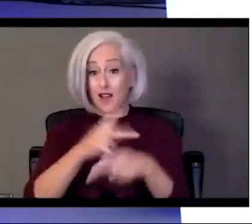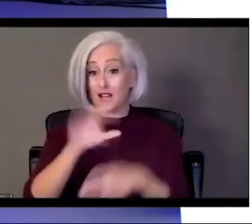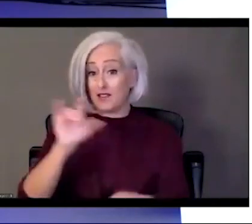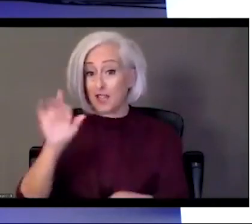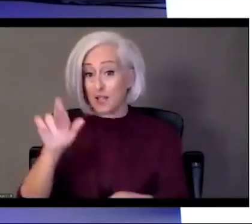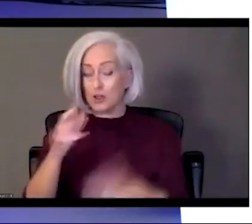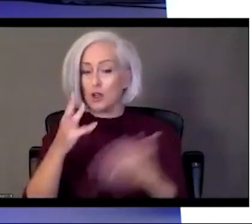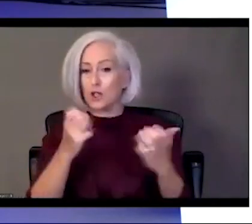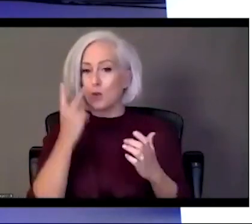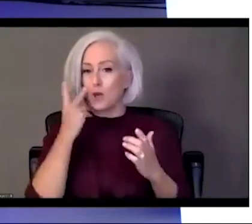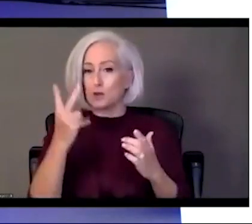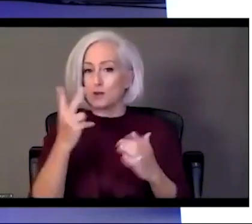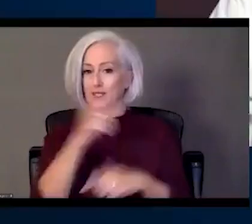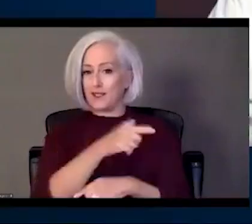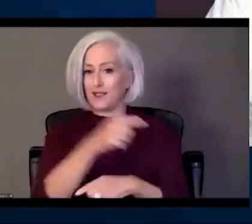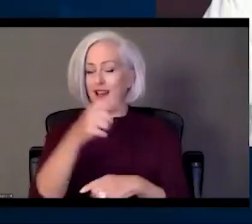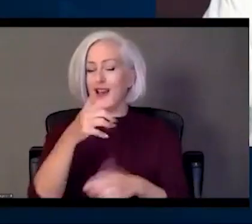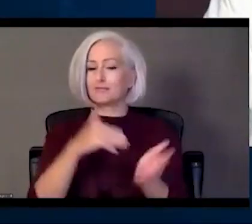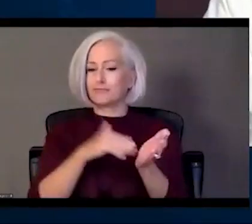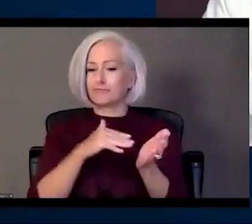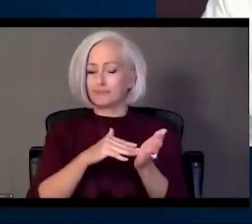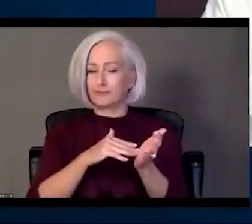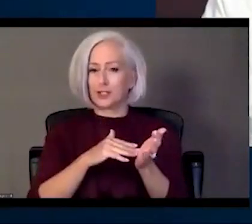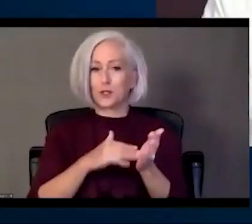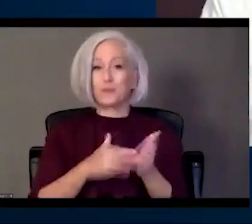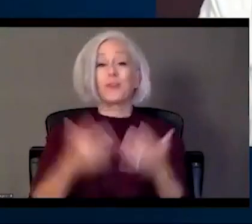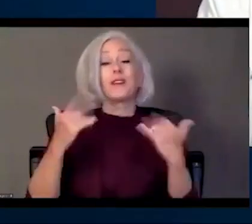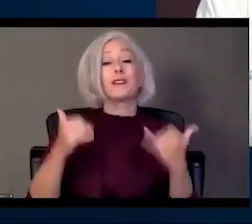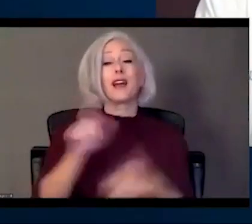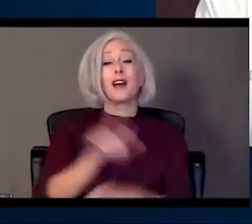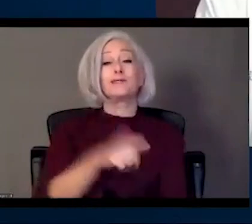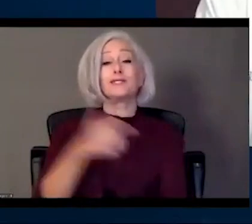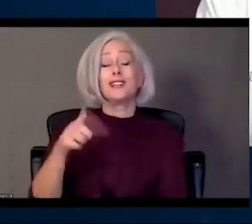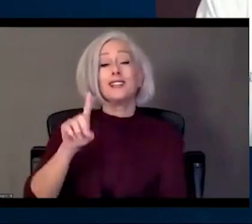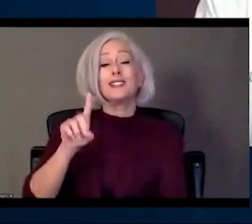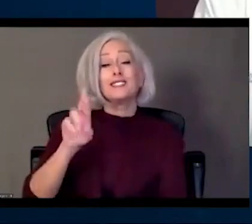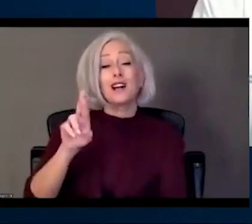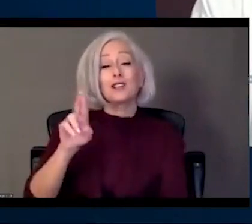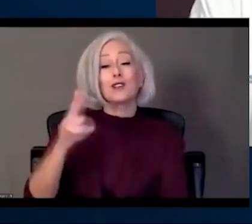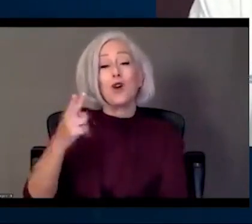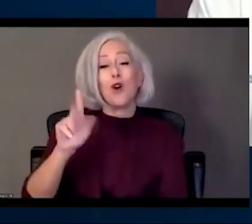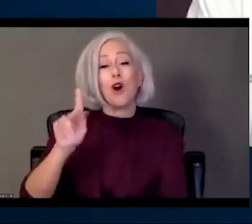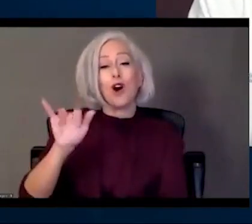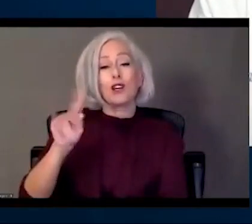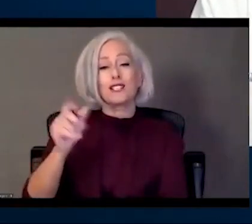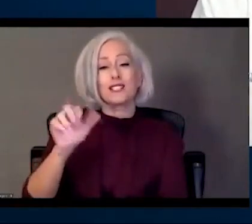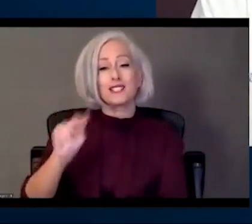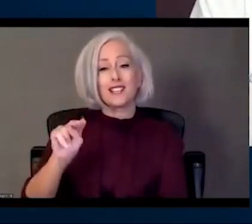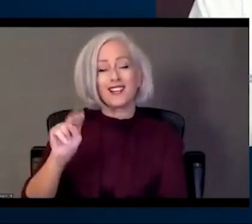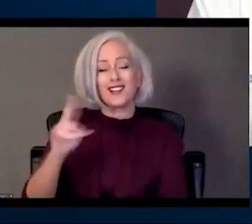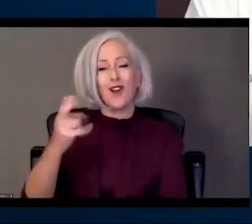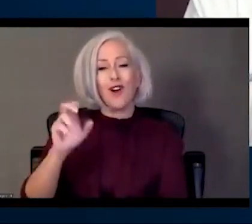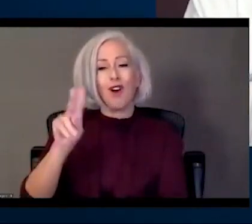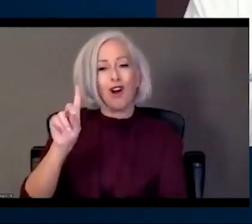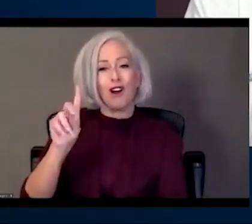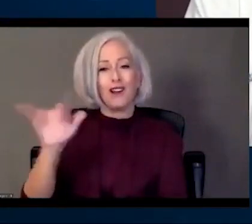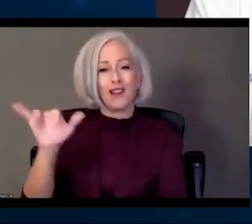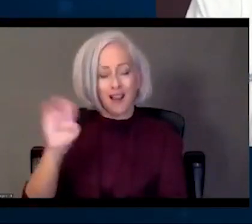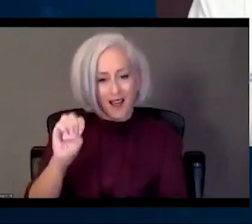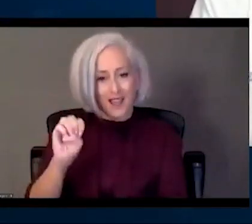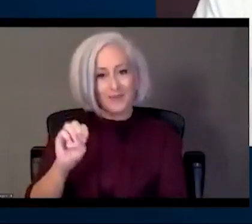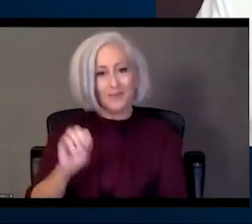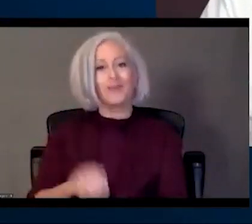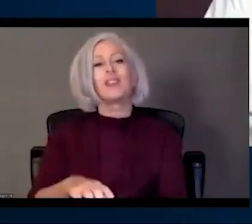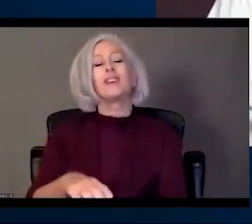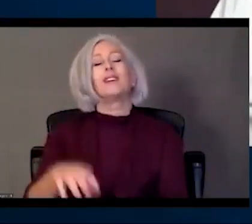more with Dr. McGuirk soon, but first, let's go to our good friend, Dr. Dana Hawkinson, Hawkeye, Medical Director of Infection Prevention and Control, to share our COVID-19 inpatient